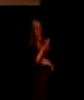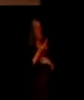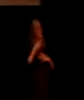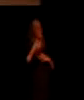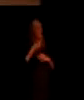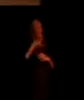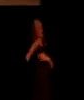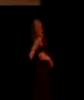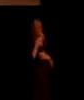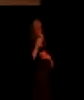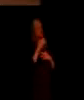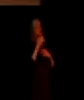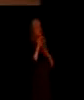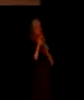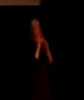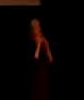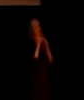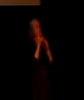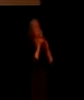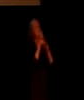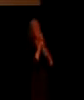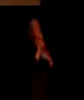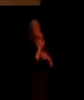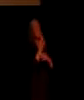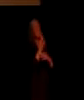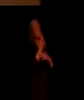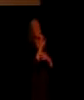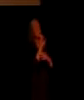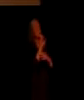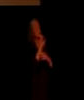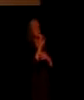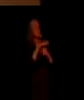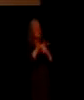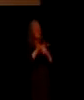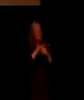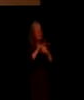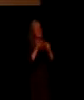was high-resolution regional scale